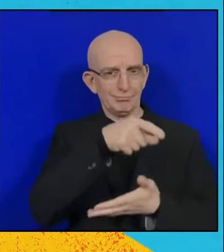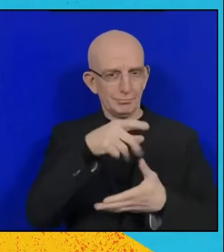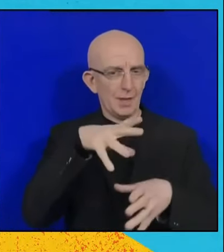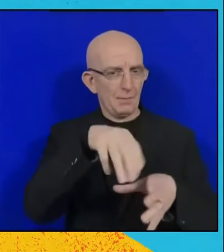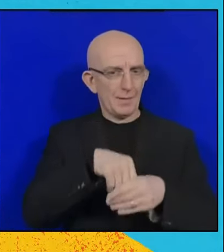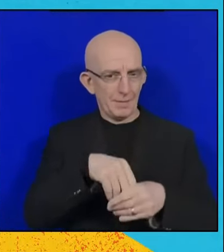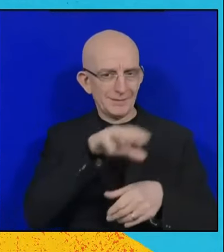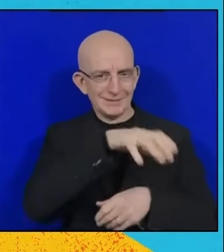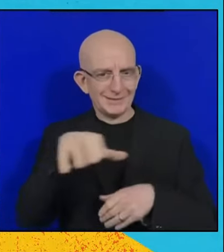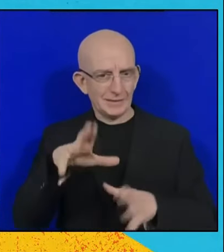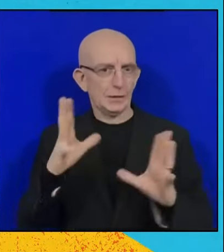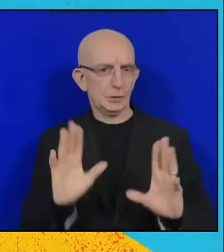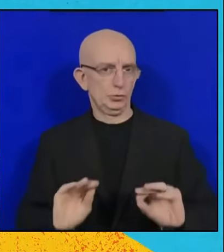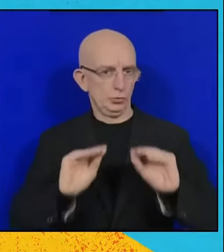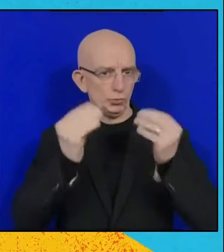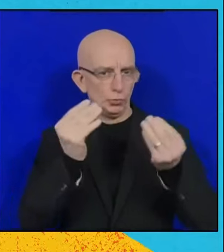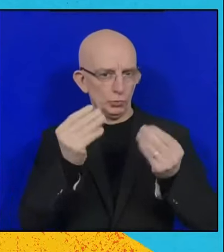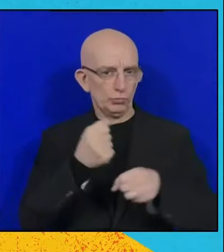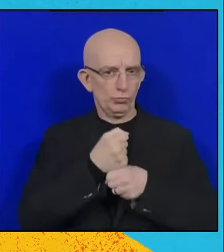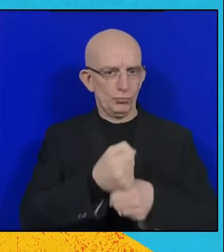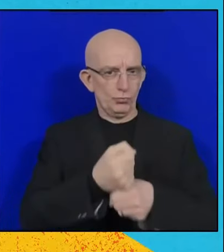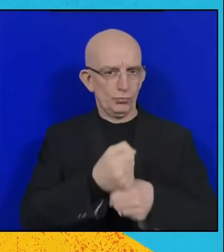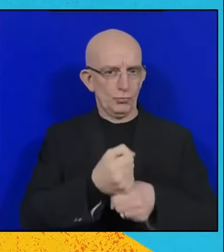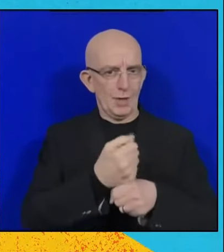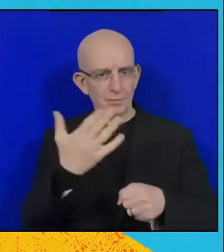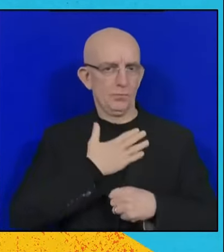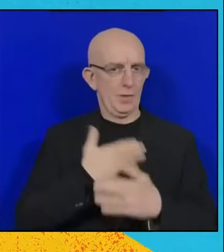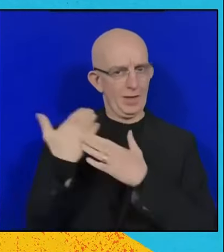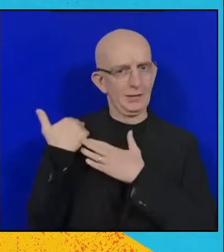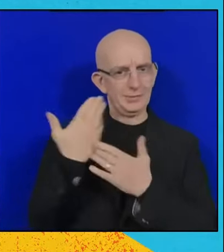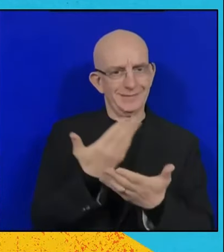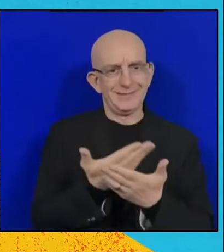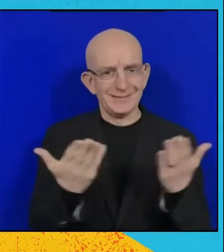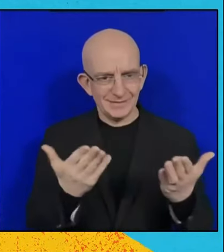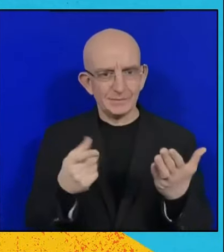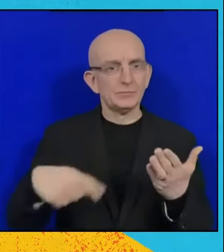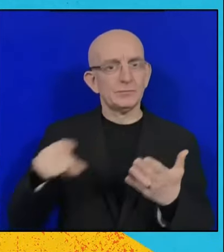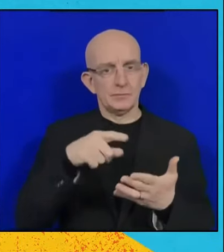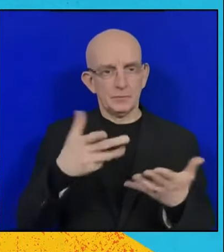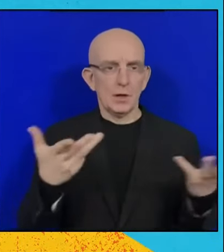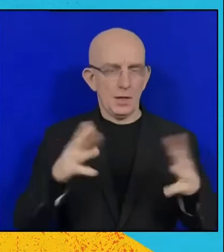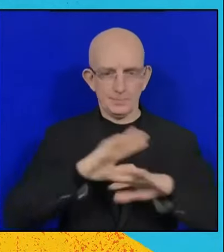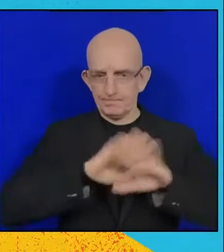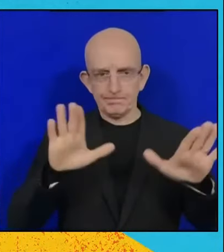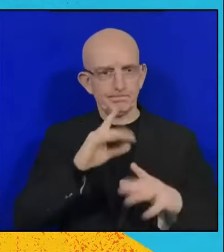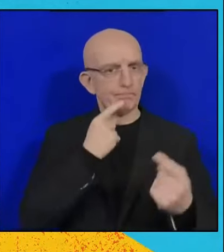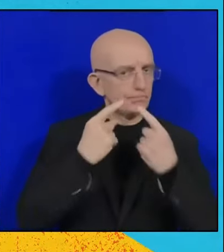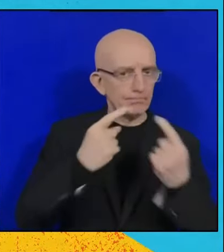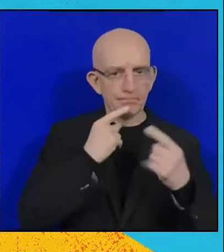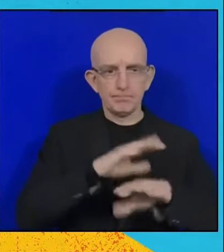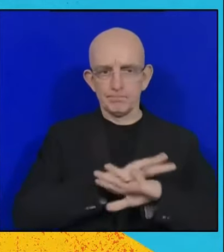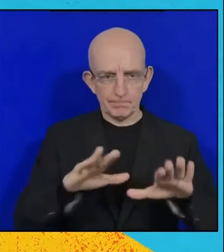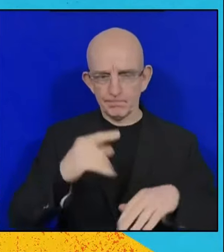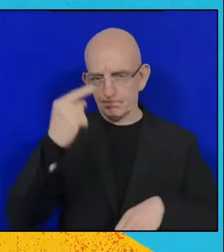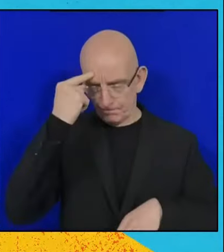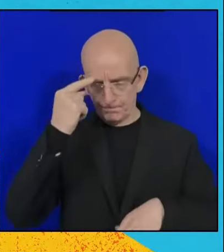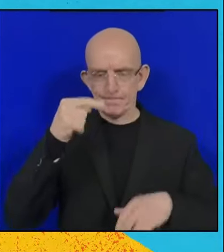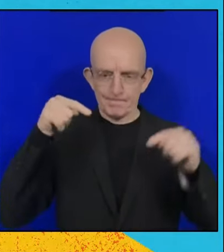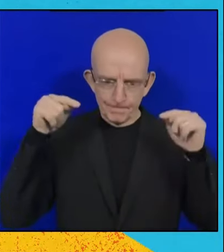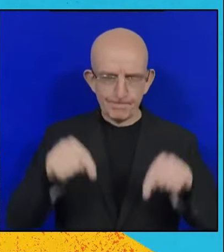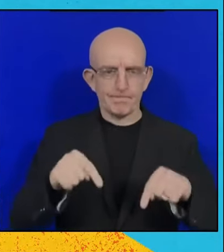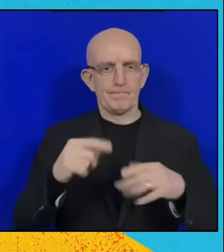to walk the talk. So today, we are at a critical inflection point, and that same demand from 2 years ago has only